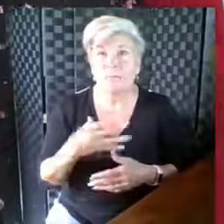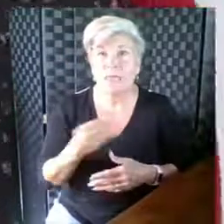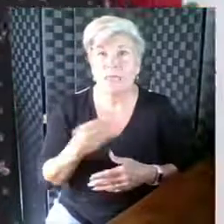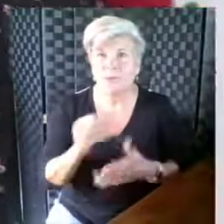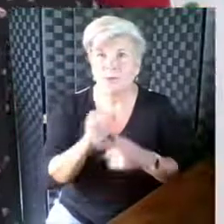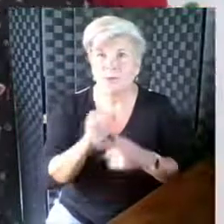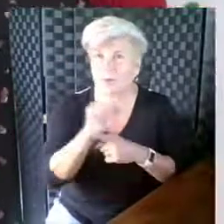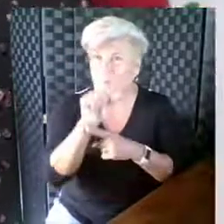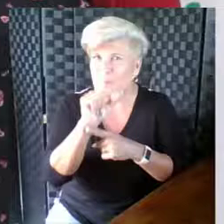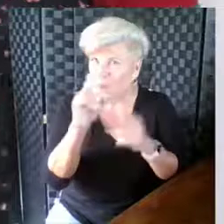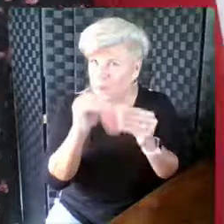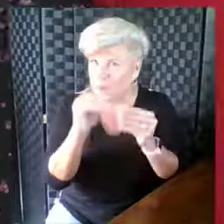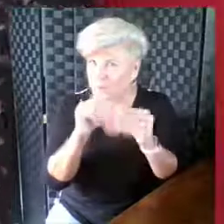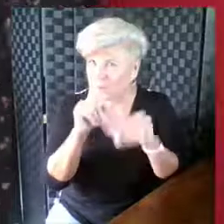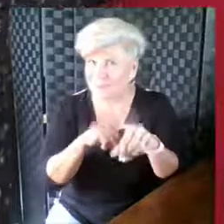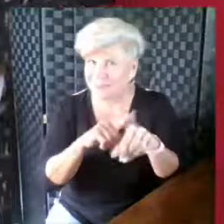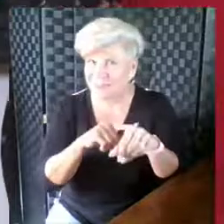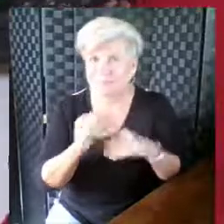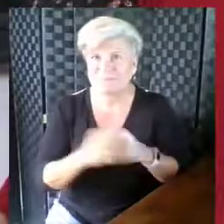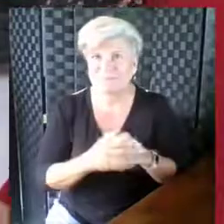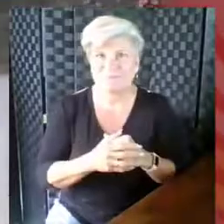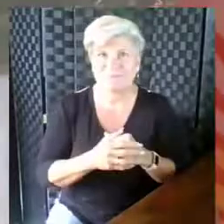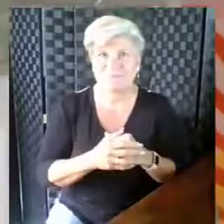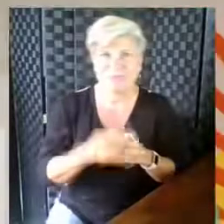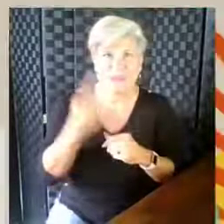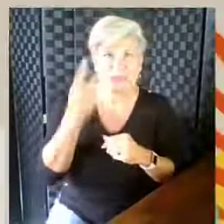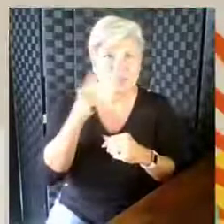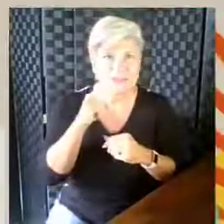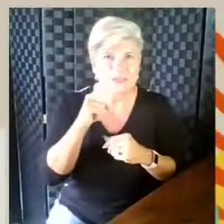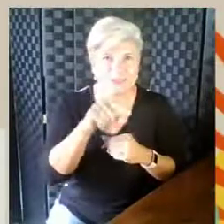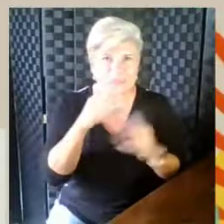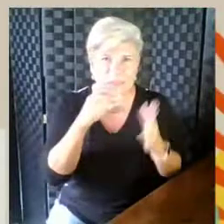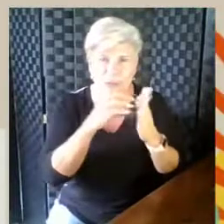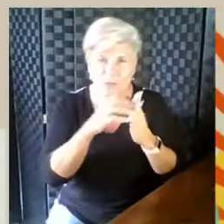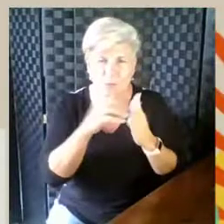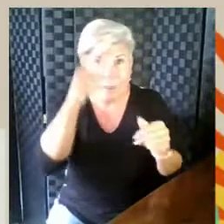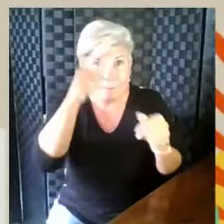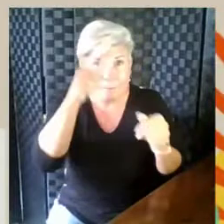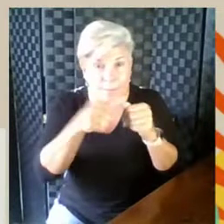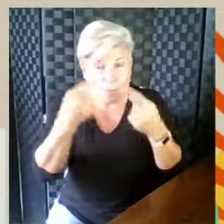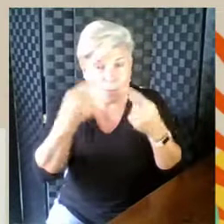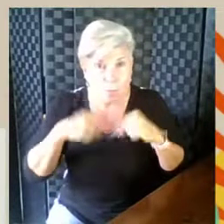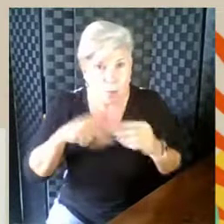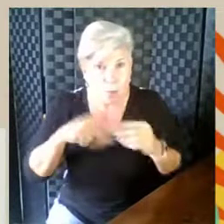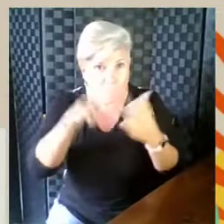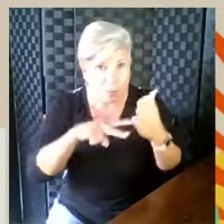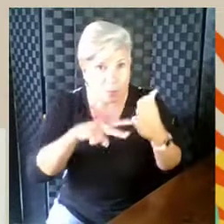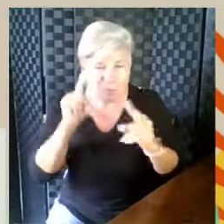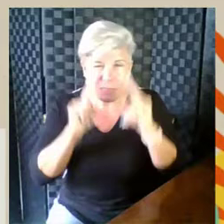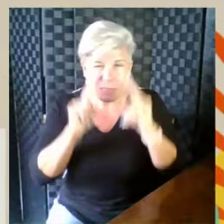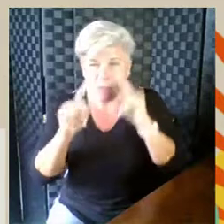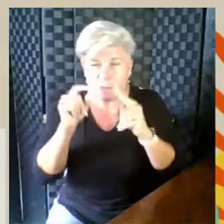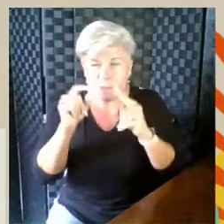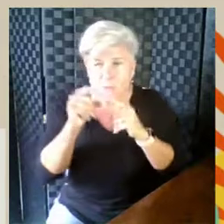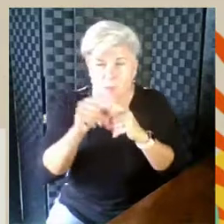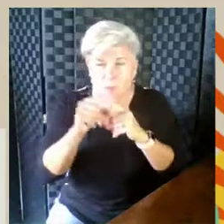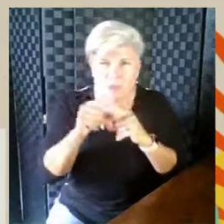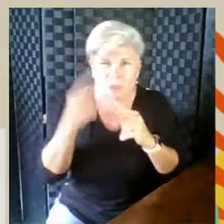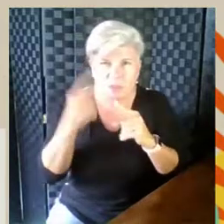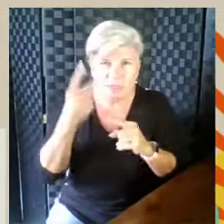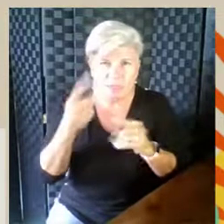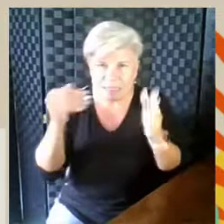And let's practice one more time. Let's look at this passage, and remember, while I'm reading, I want you to think about the words you